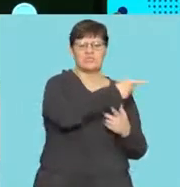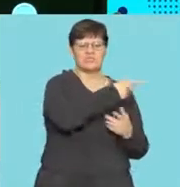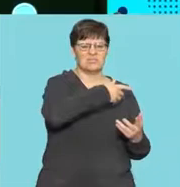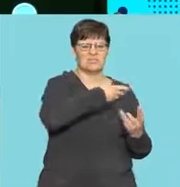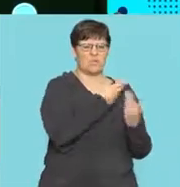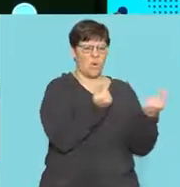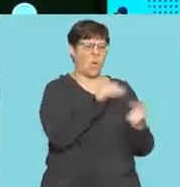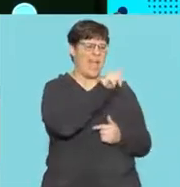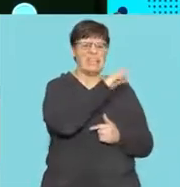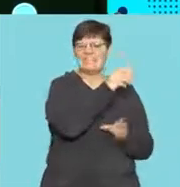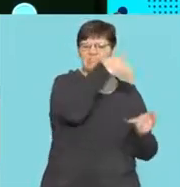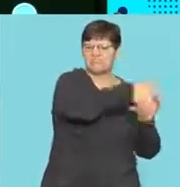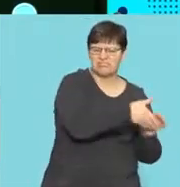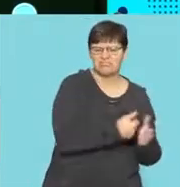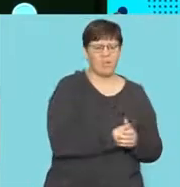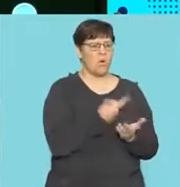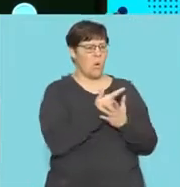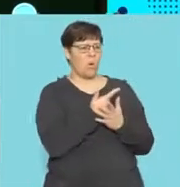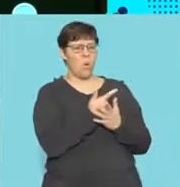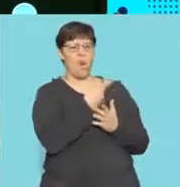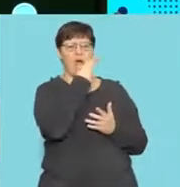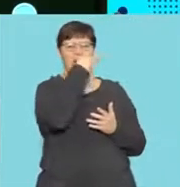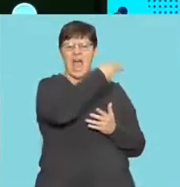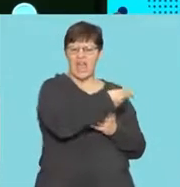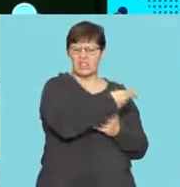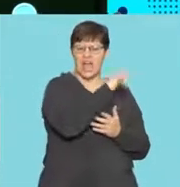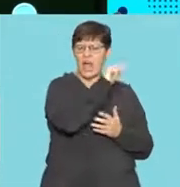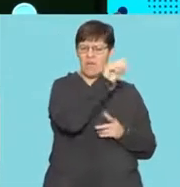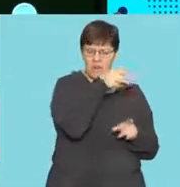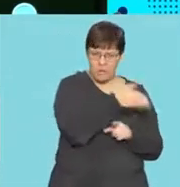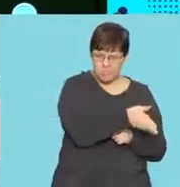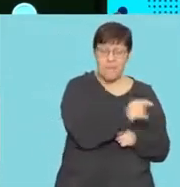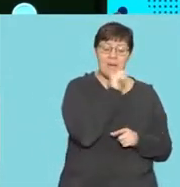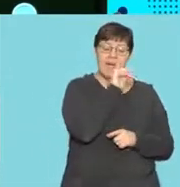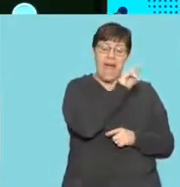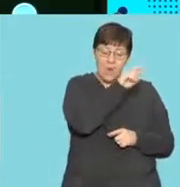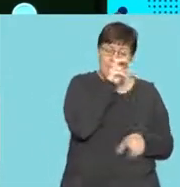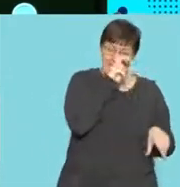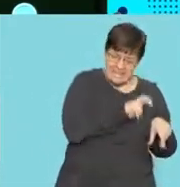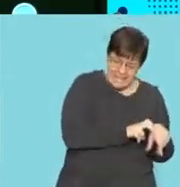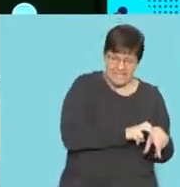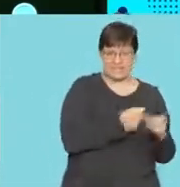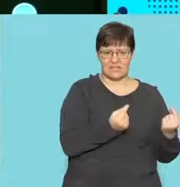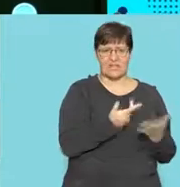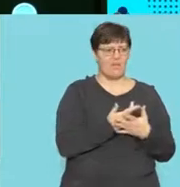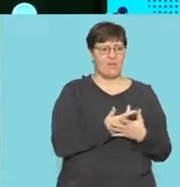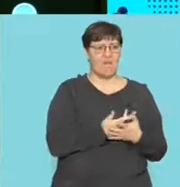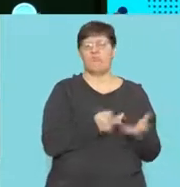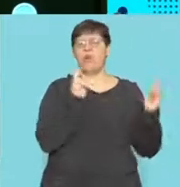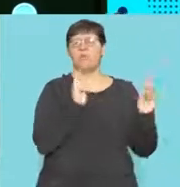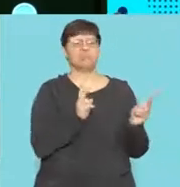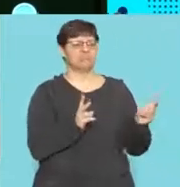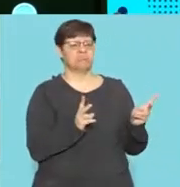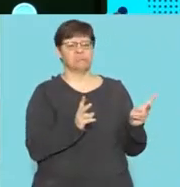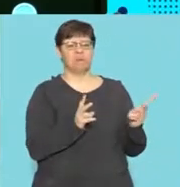some acid might even be there, some hydrogen ions, but the ions are necessary for conduction. If we have only covalent